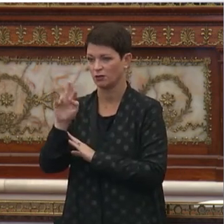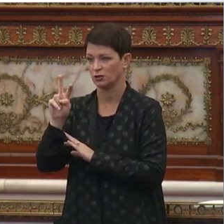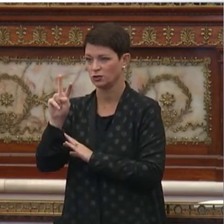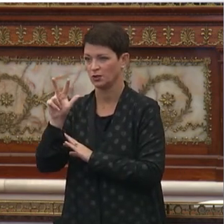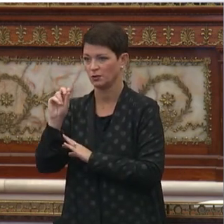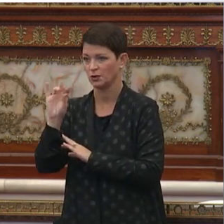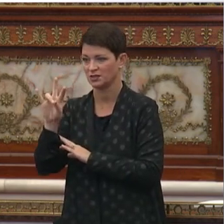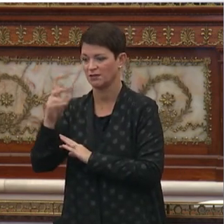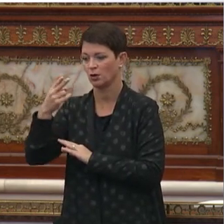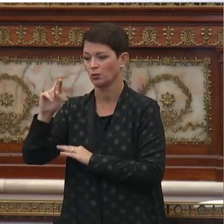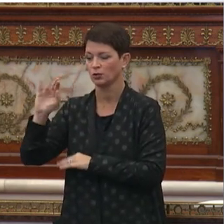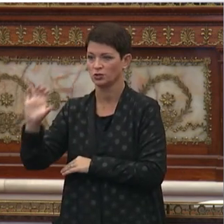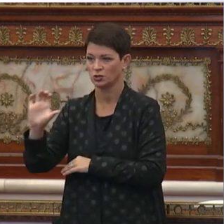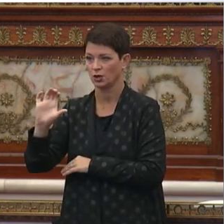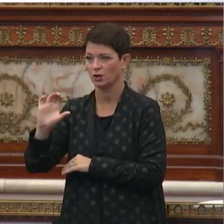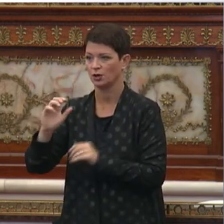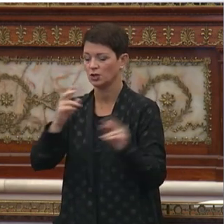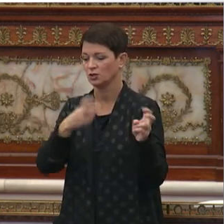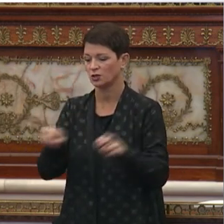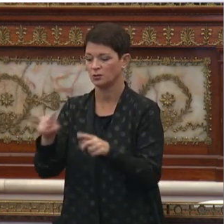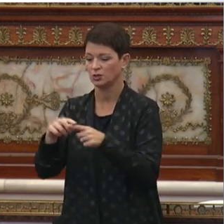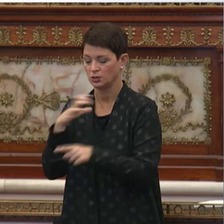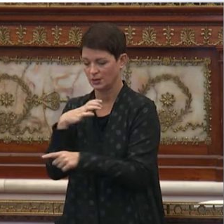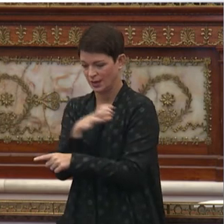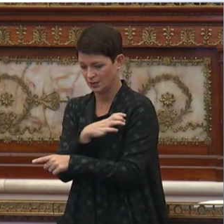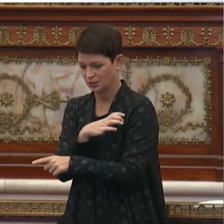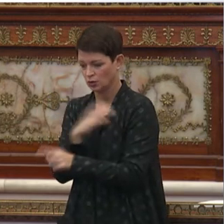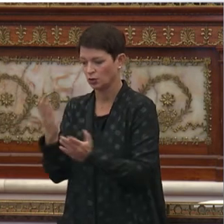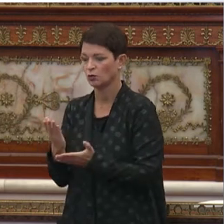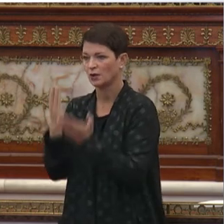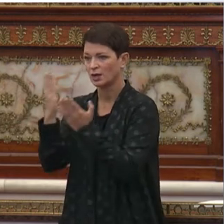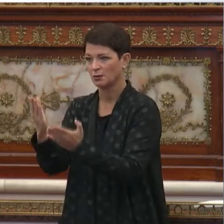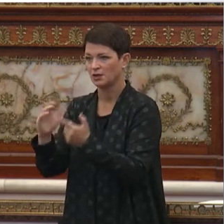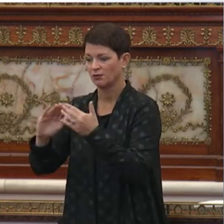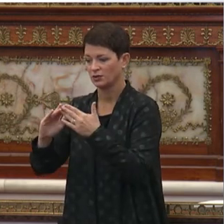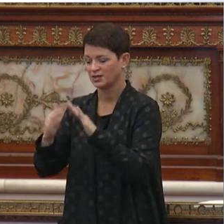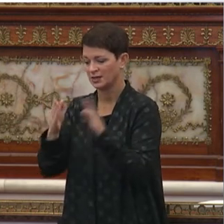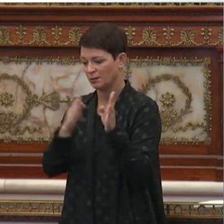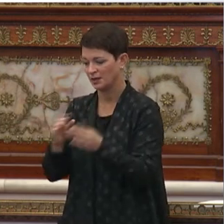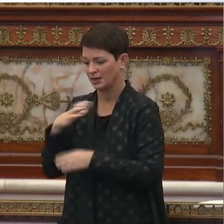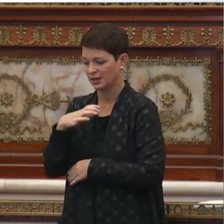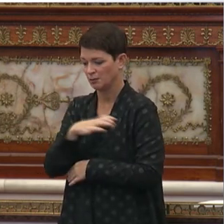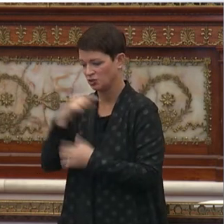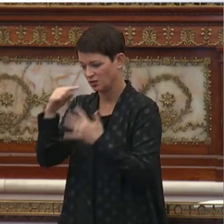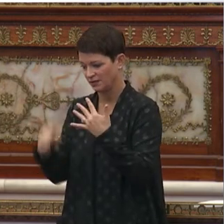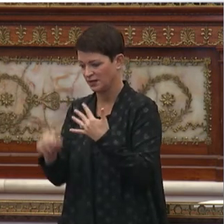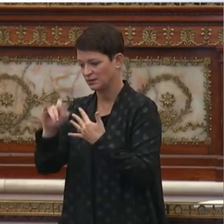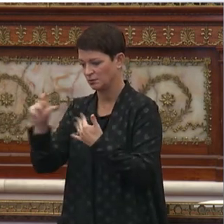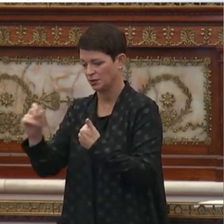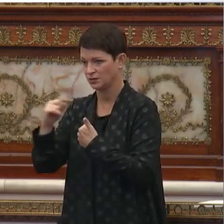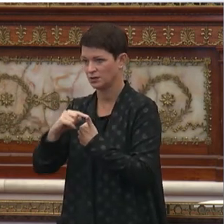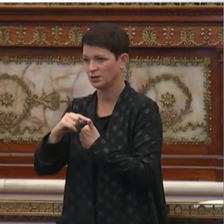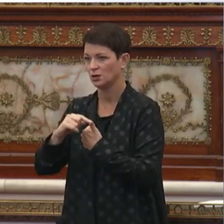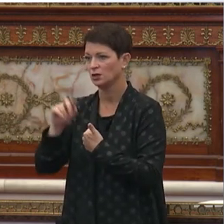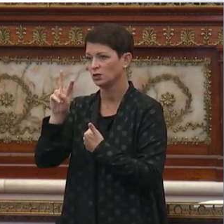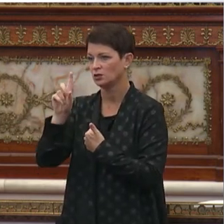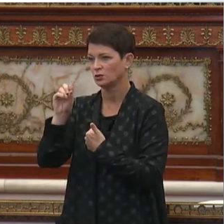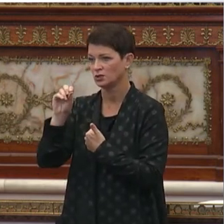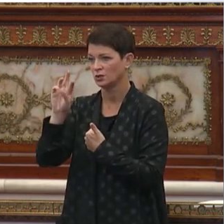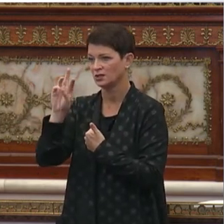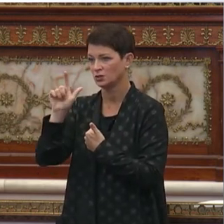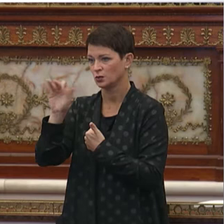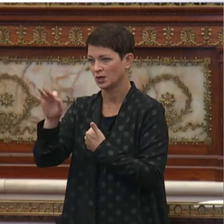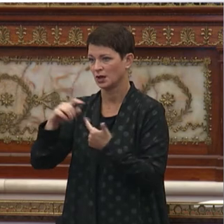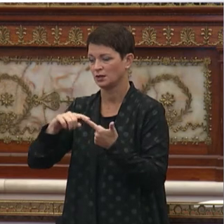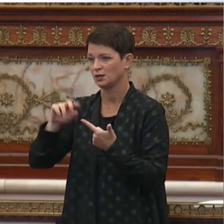2307 of the Home Rule Charter, and today transmitting to the Council the recommendation of the City Planning Commission on the following bills. Bill numbers